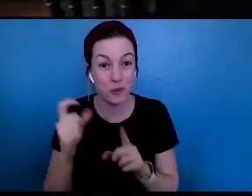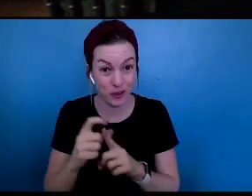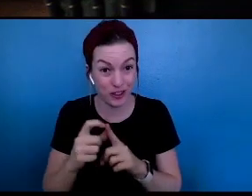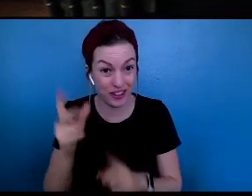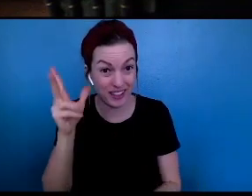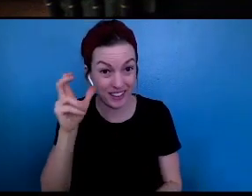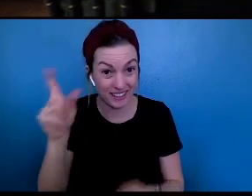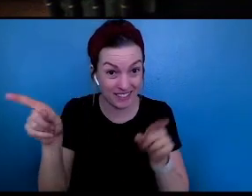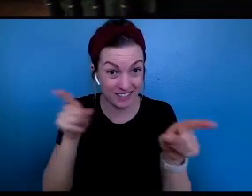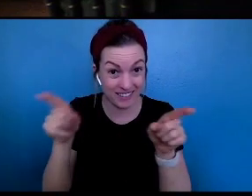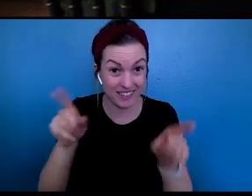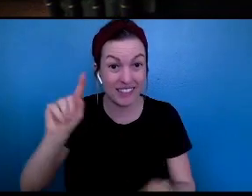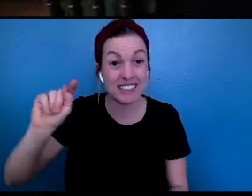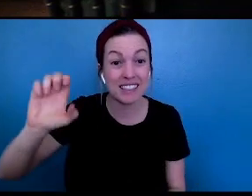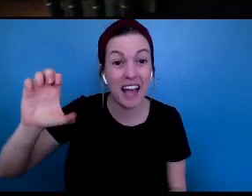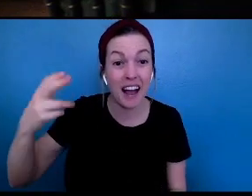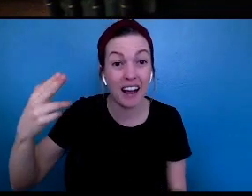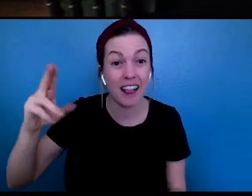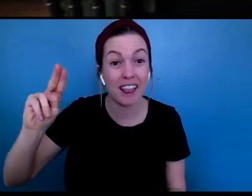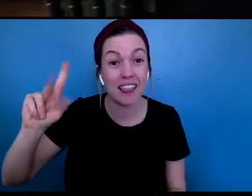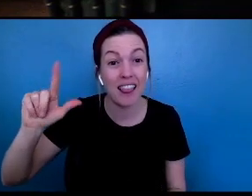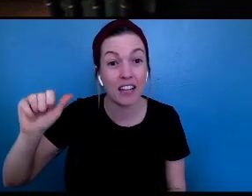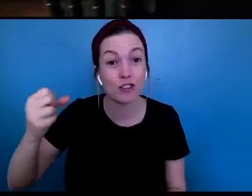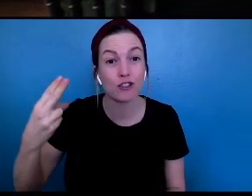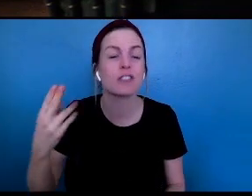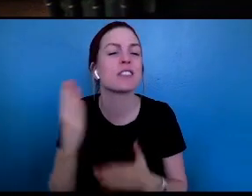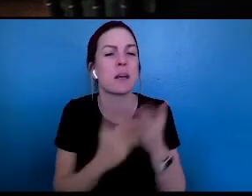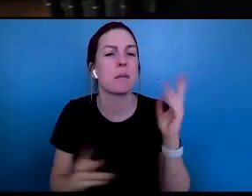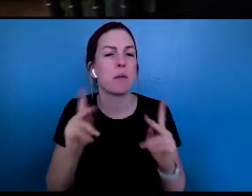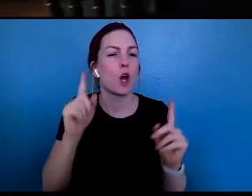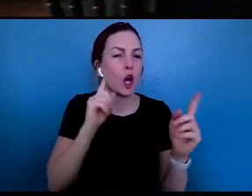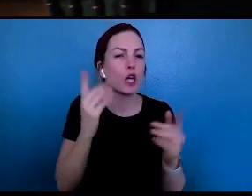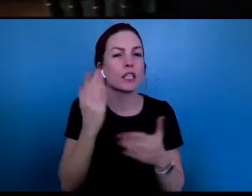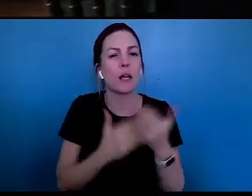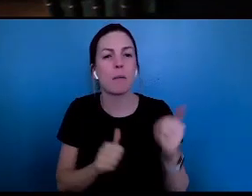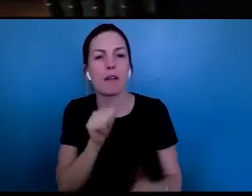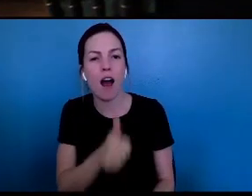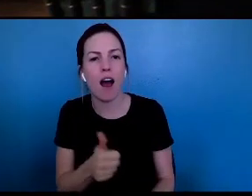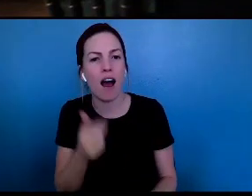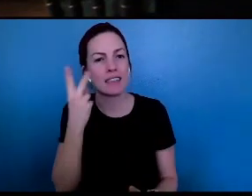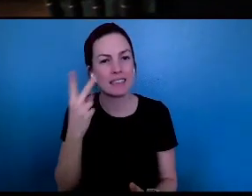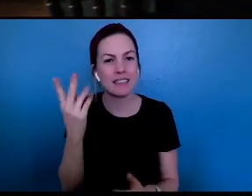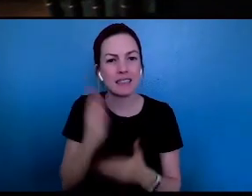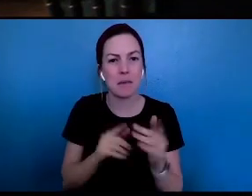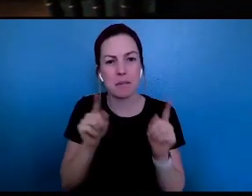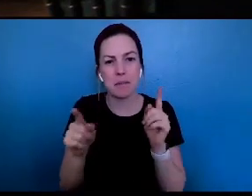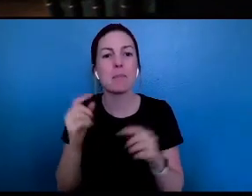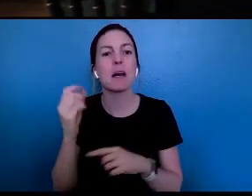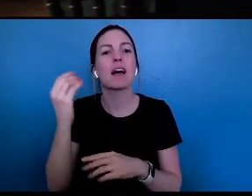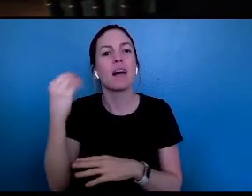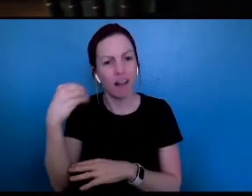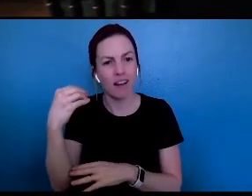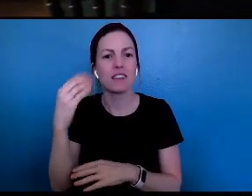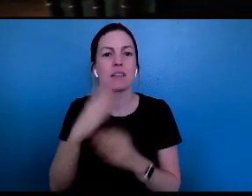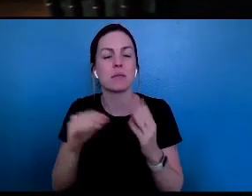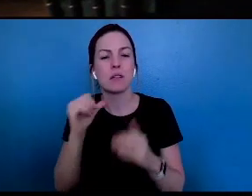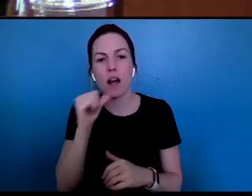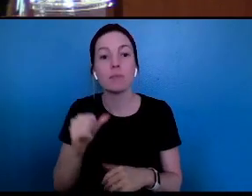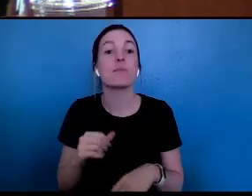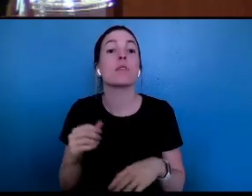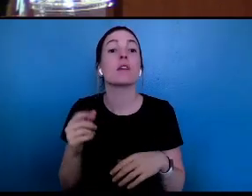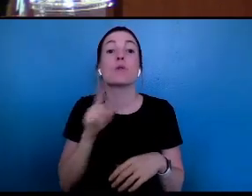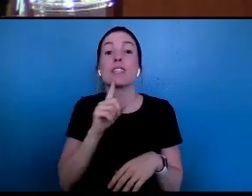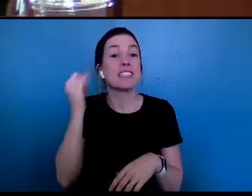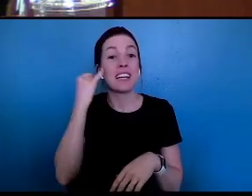Not many. Okay. Well, some people are. So I see a few heads shaking. So the idea is really very simple.